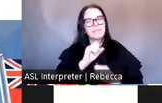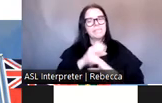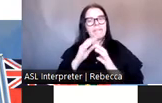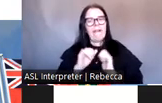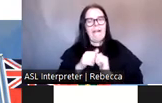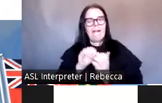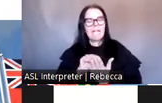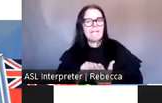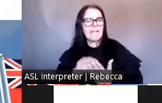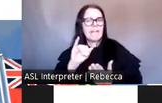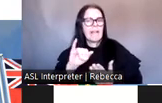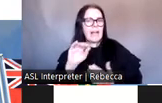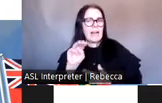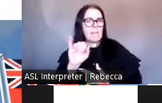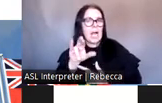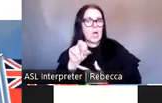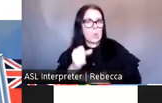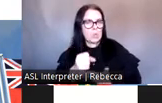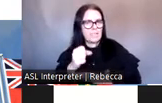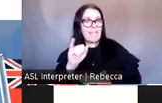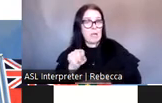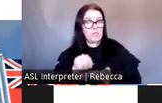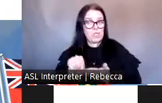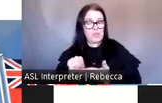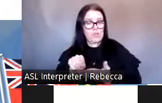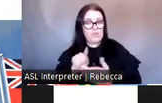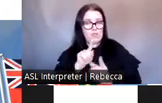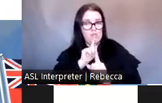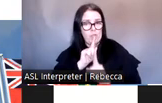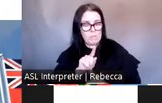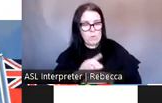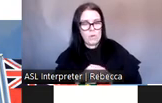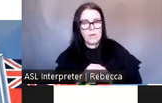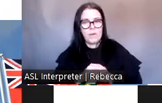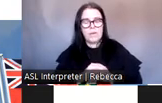was a research report, and it looked at